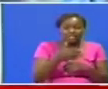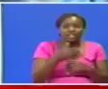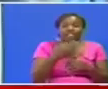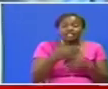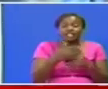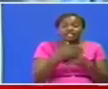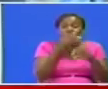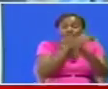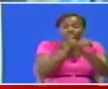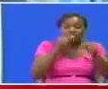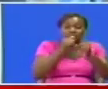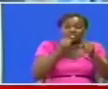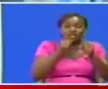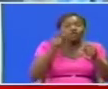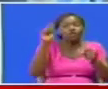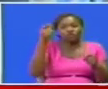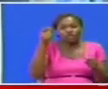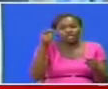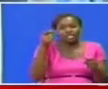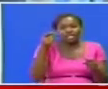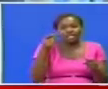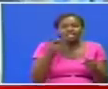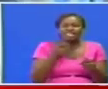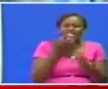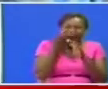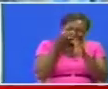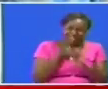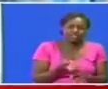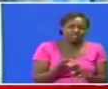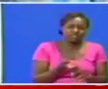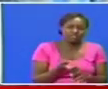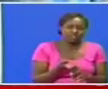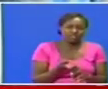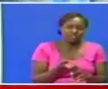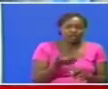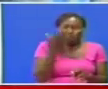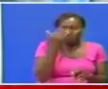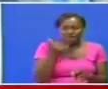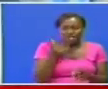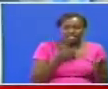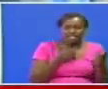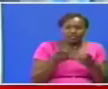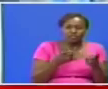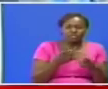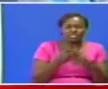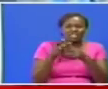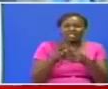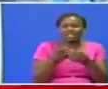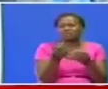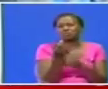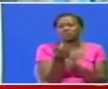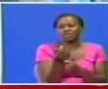of the Republic of Kenya has been made a lot more difficult by an administration that cares little, if at